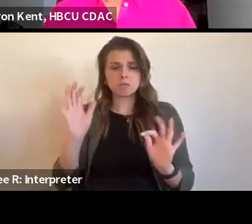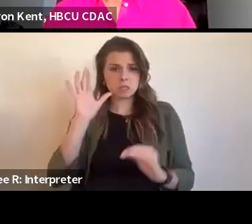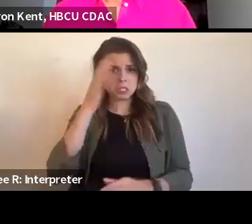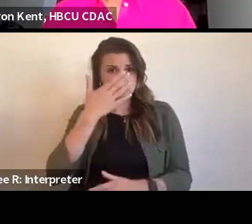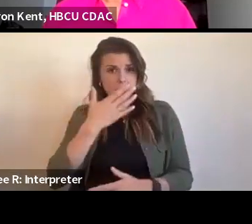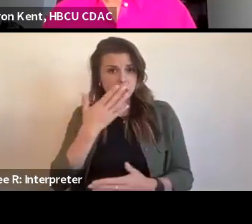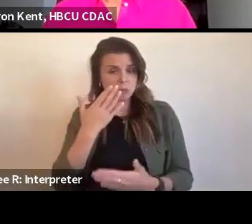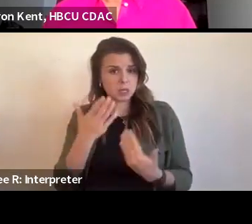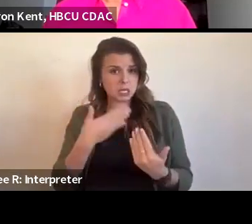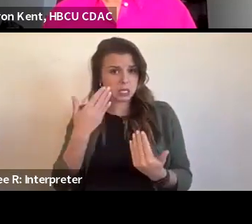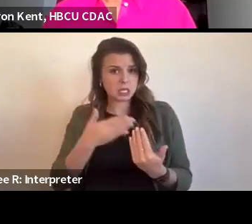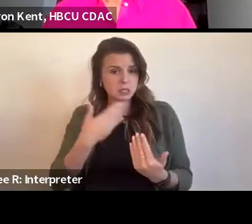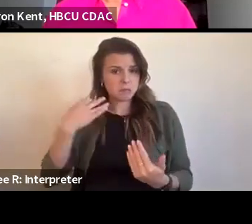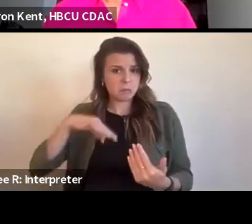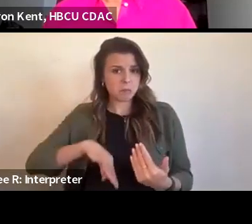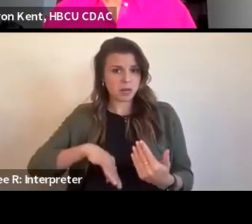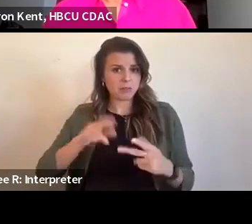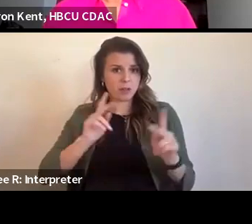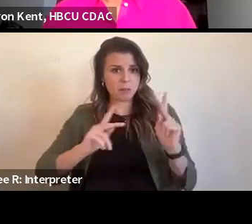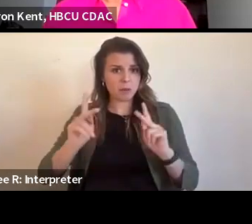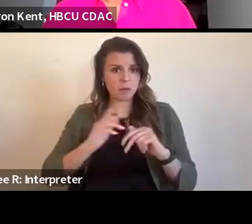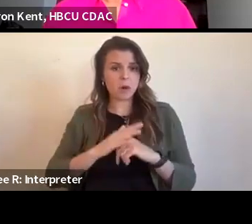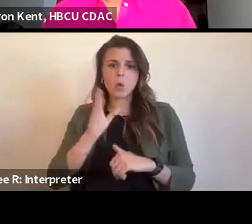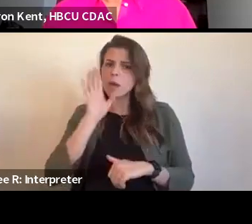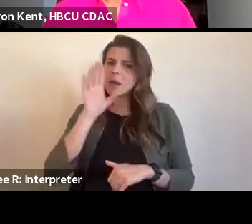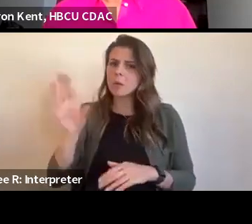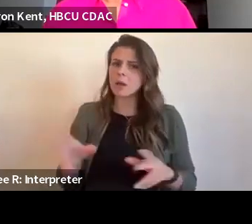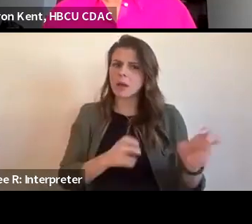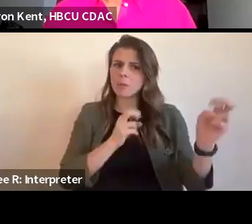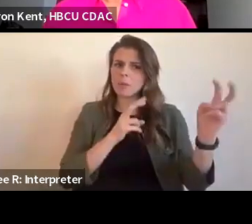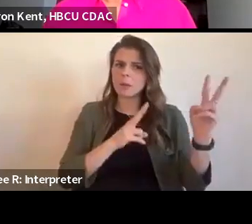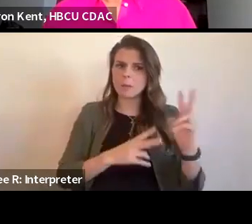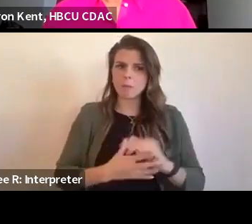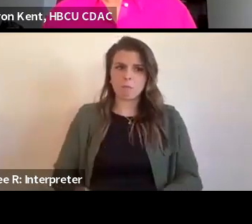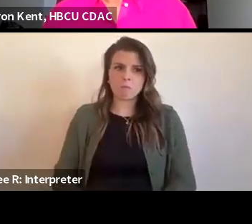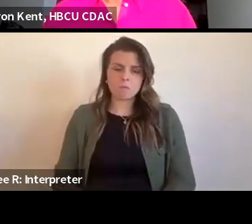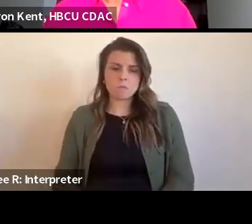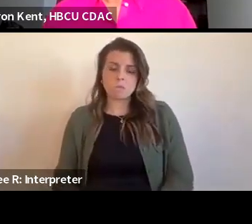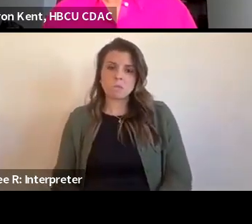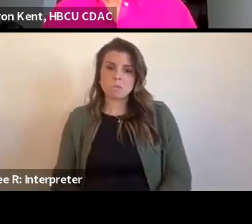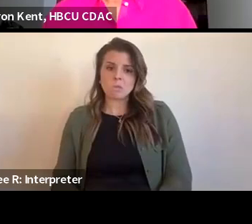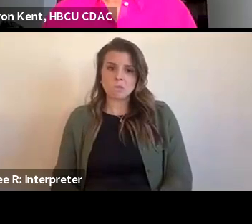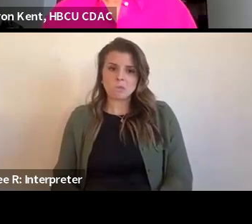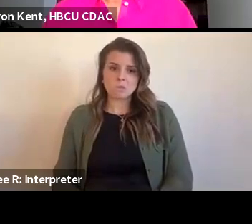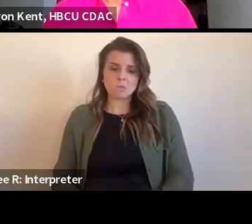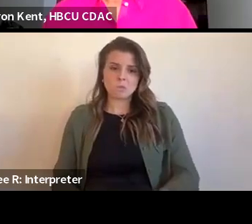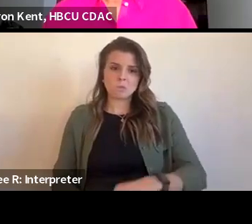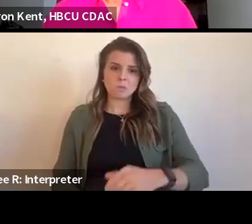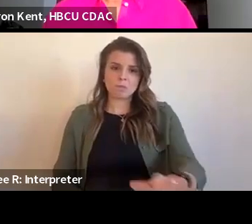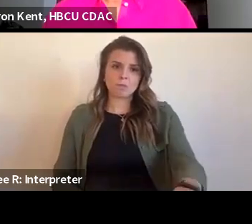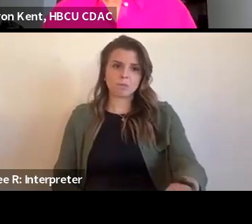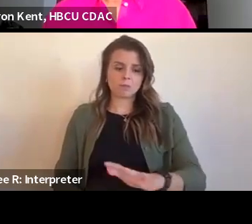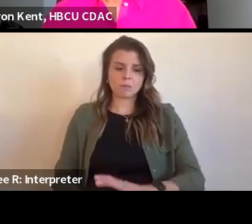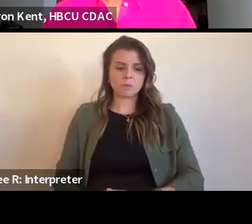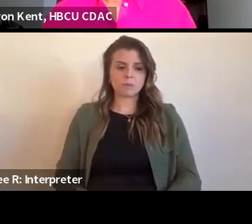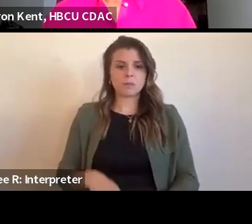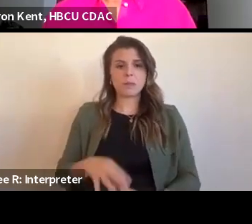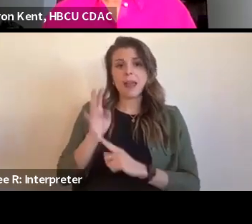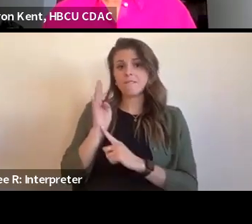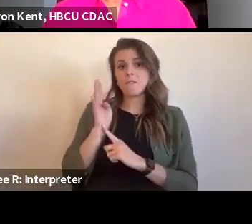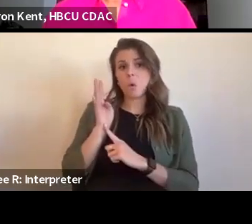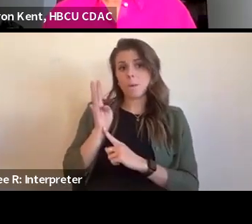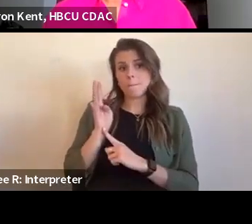do. Yeah, we will be sure to circulate that. That'd be great. I'm conscious of time. I think we have 4